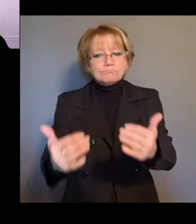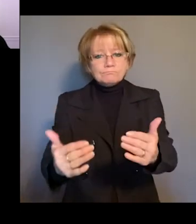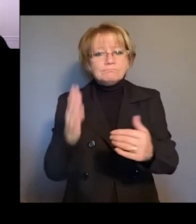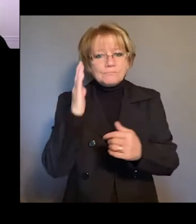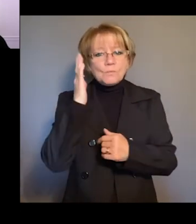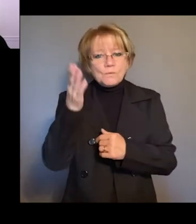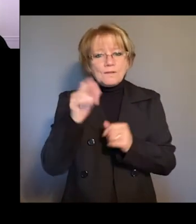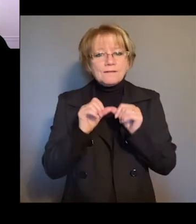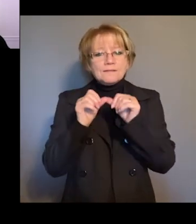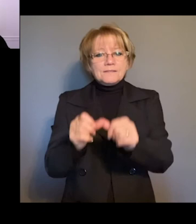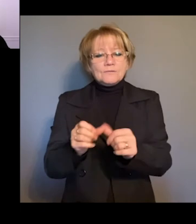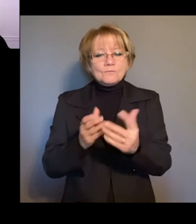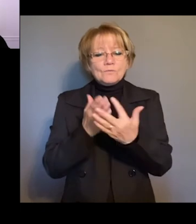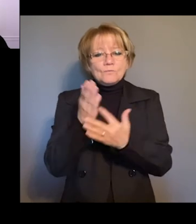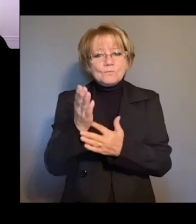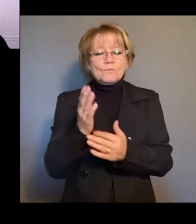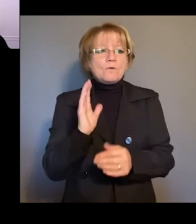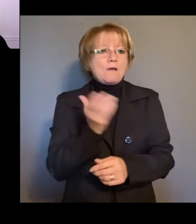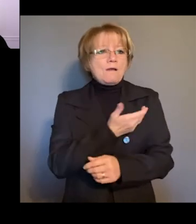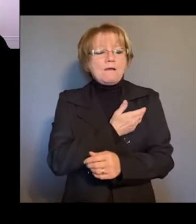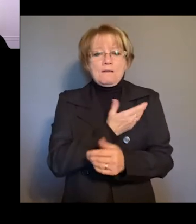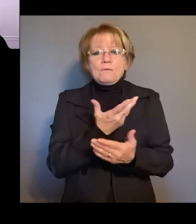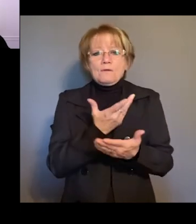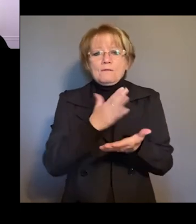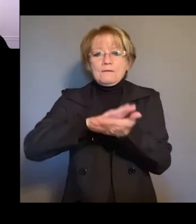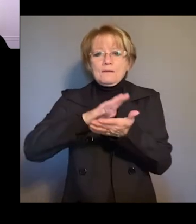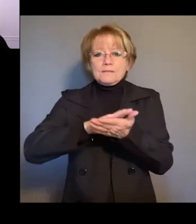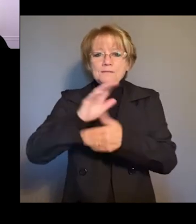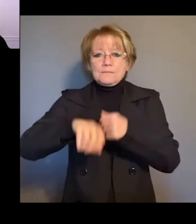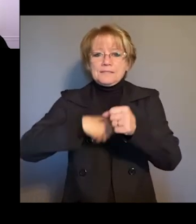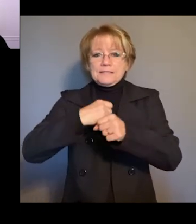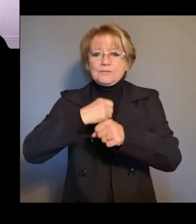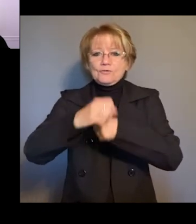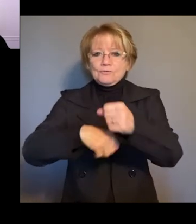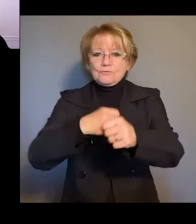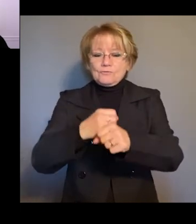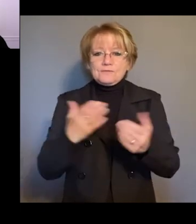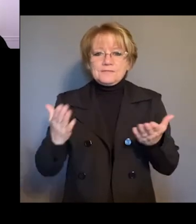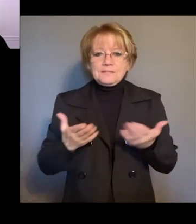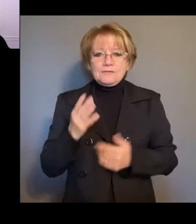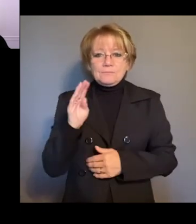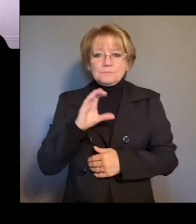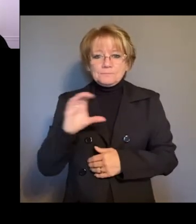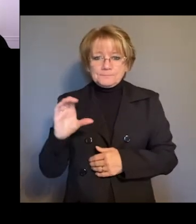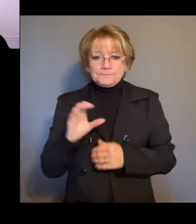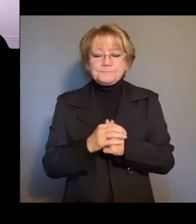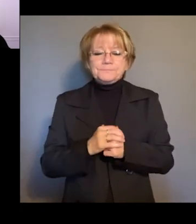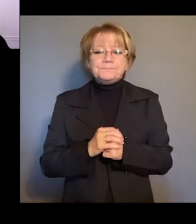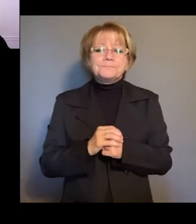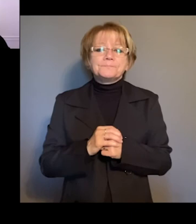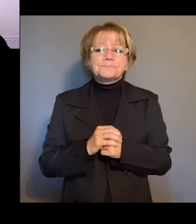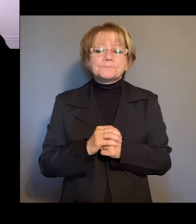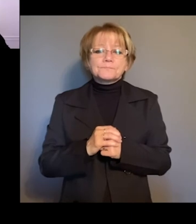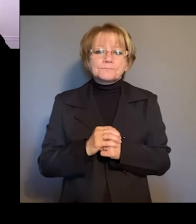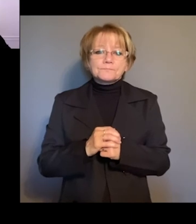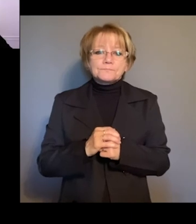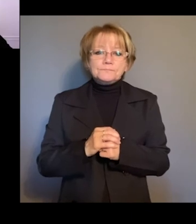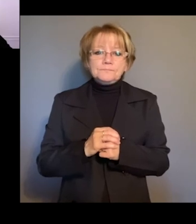as we move along throughout the course of our academic years here at Bristol and beyond. Next slide,